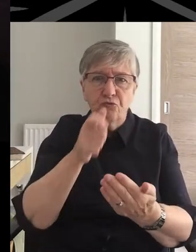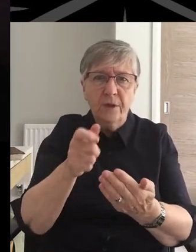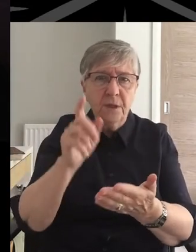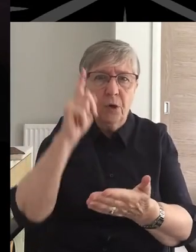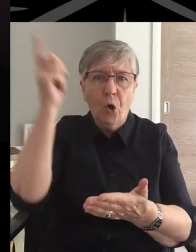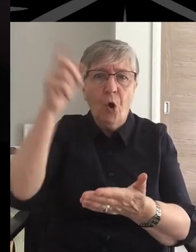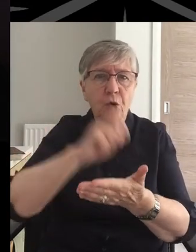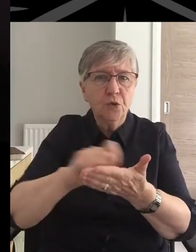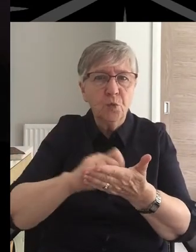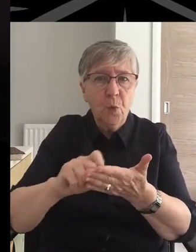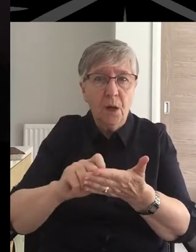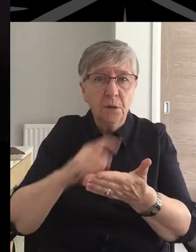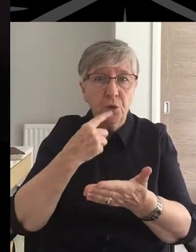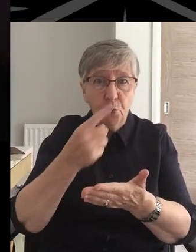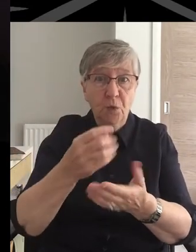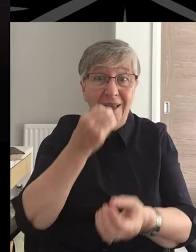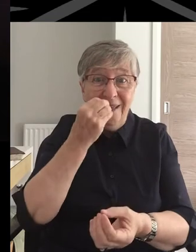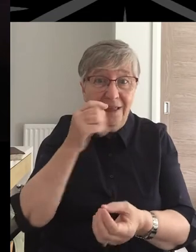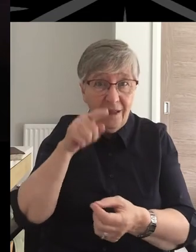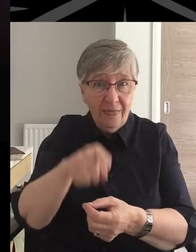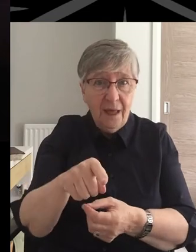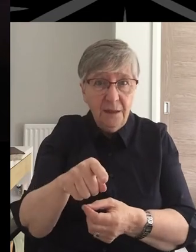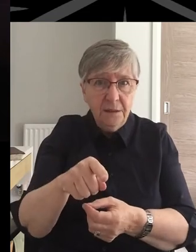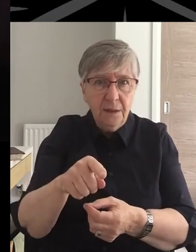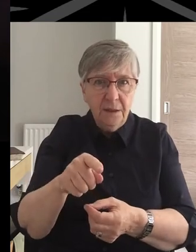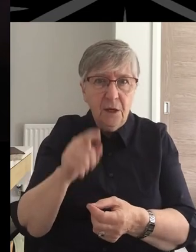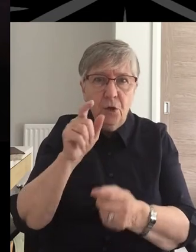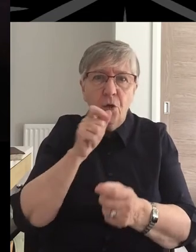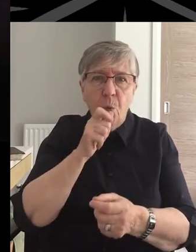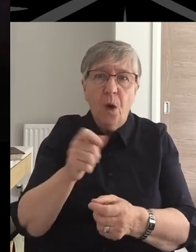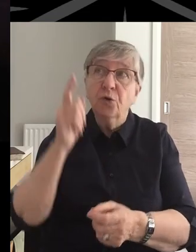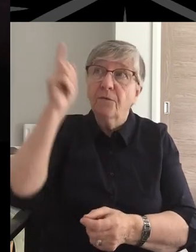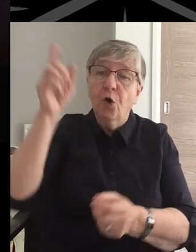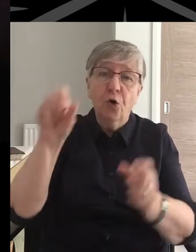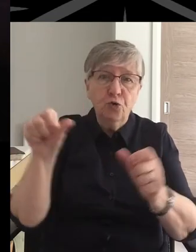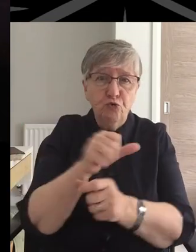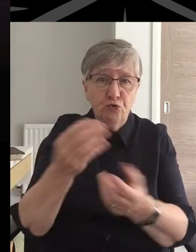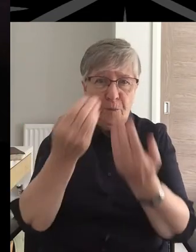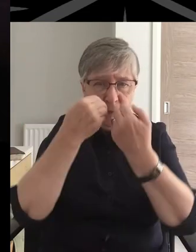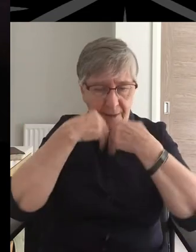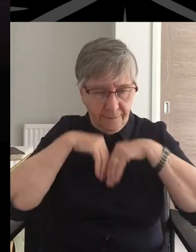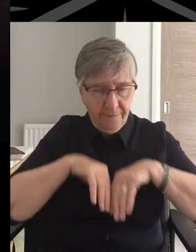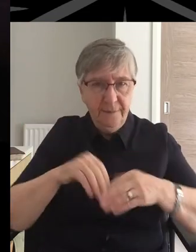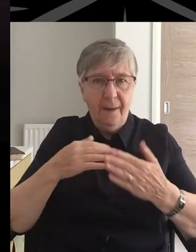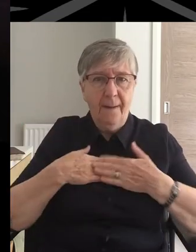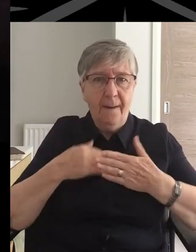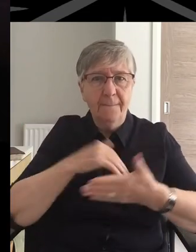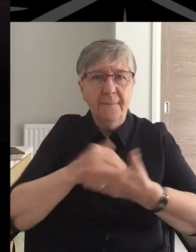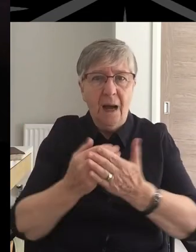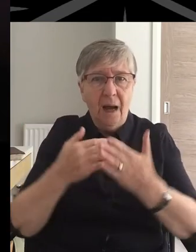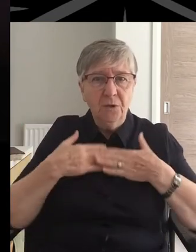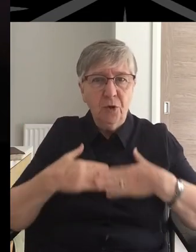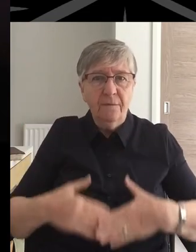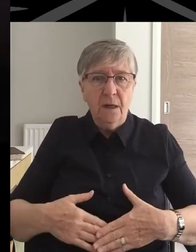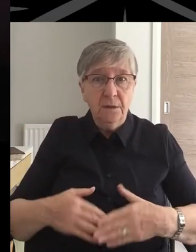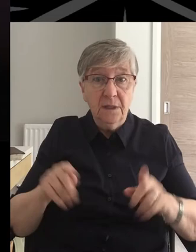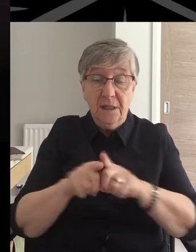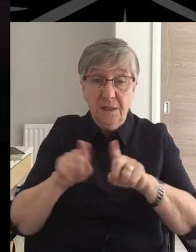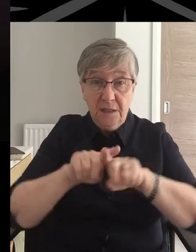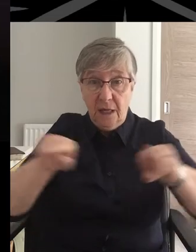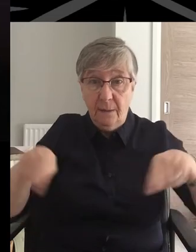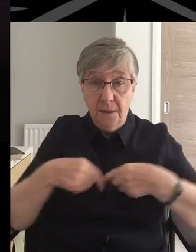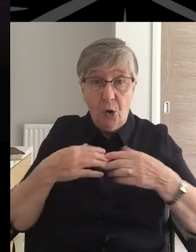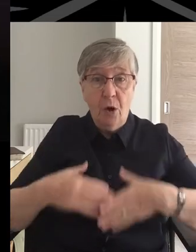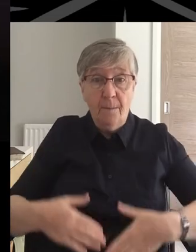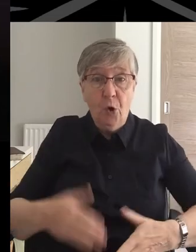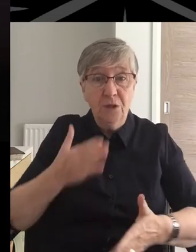told to eat the scroll. Take the word of God. May the word of God become part of you. And just as much as our bodies need food